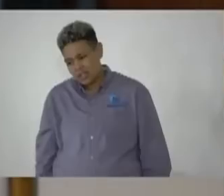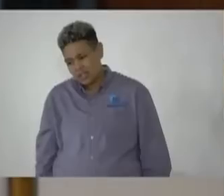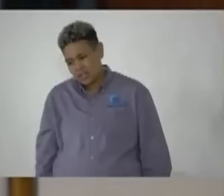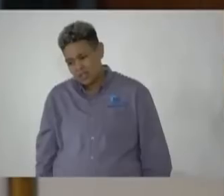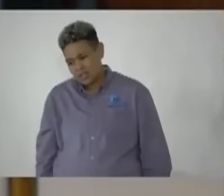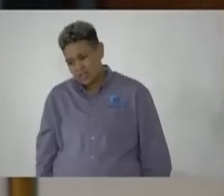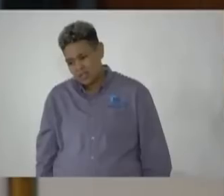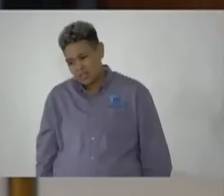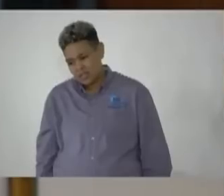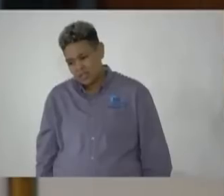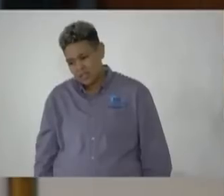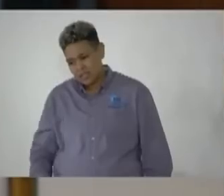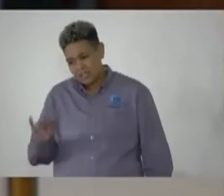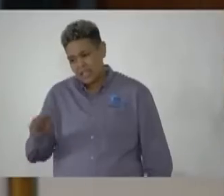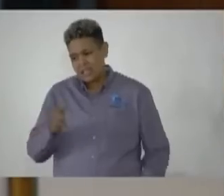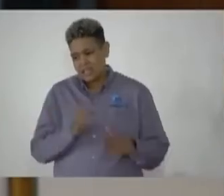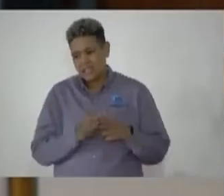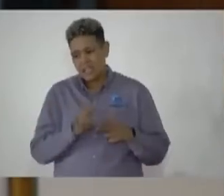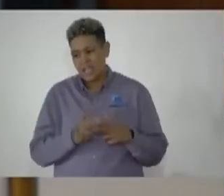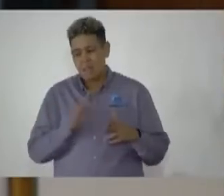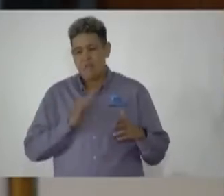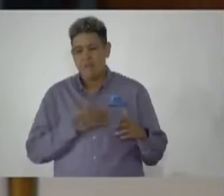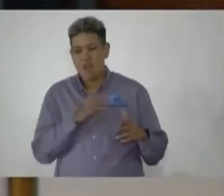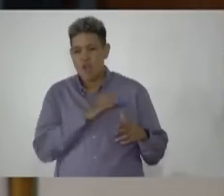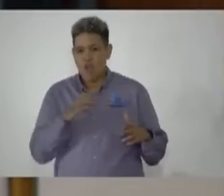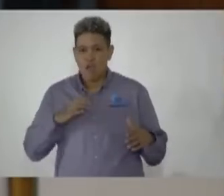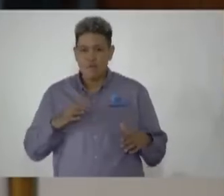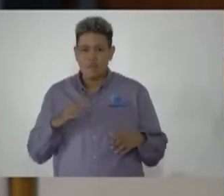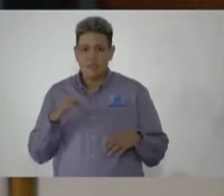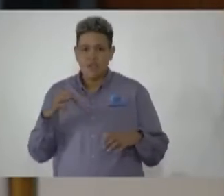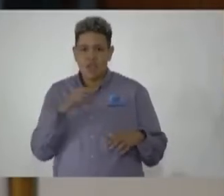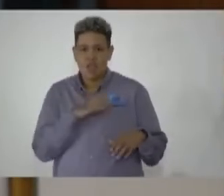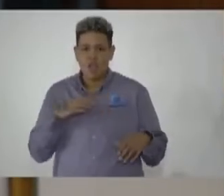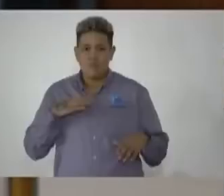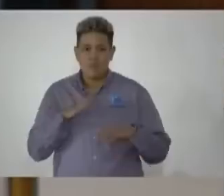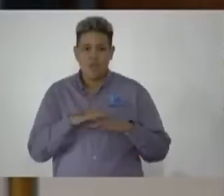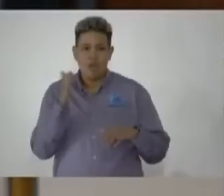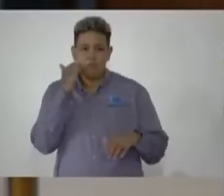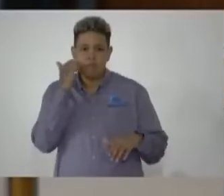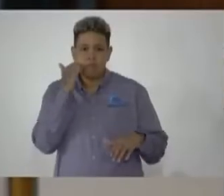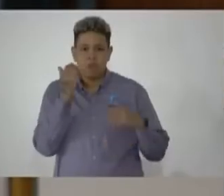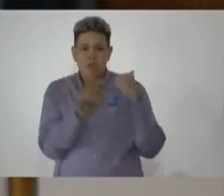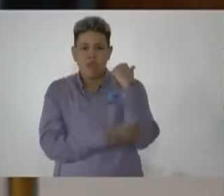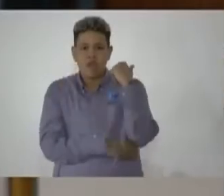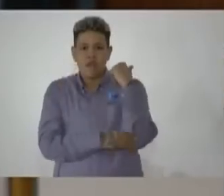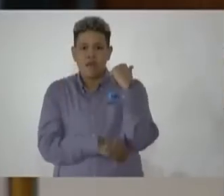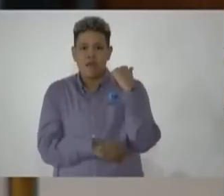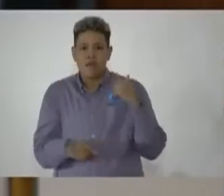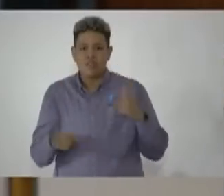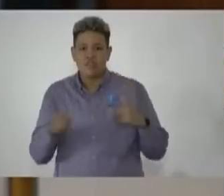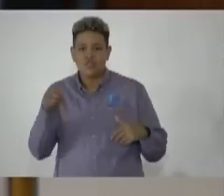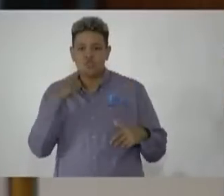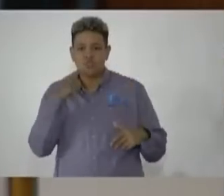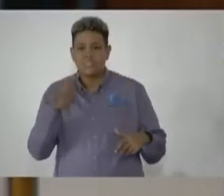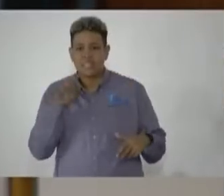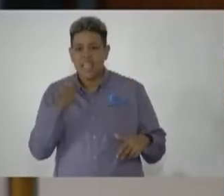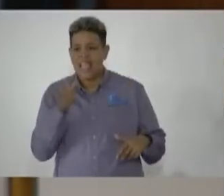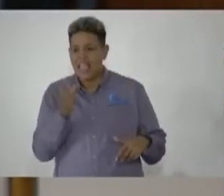the name of our committee? Is it the Committee on Period Poverty, or should we say feminine